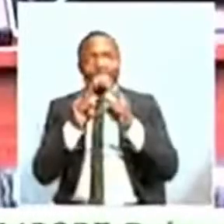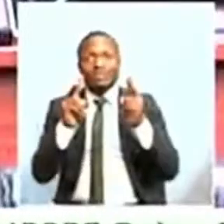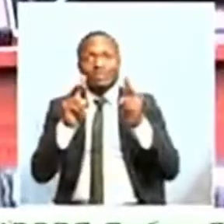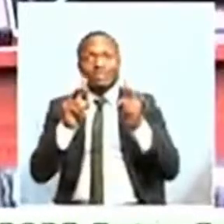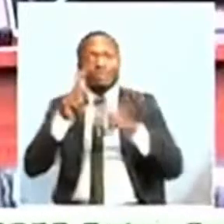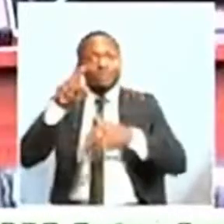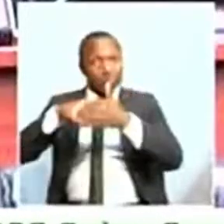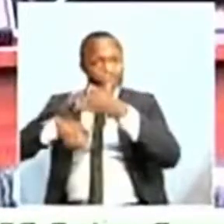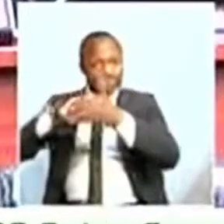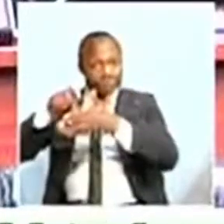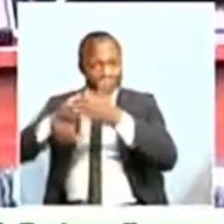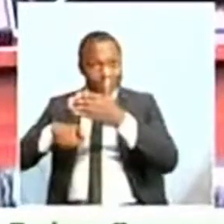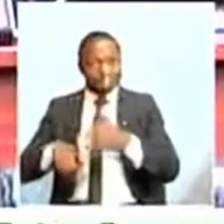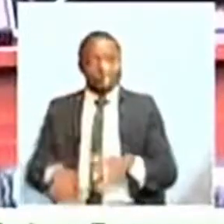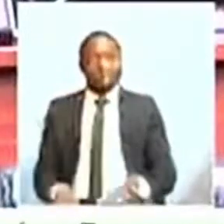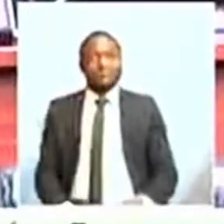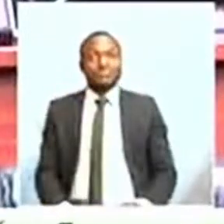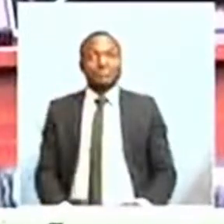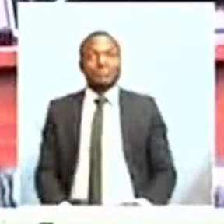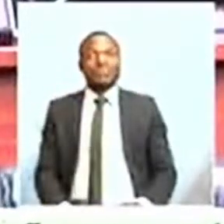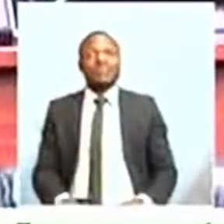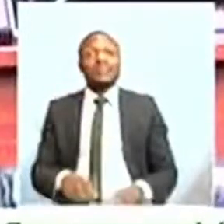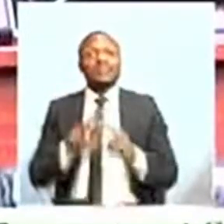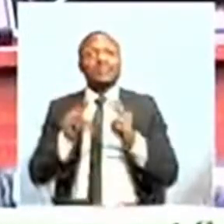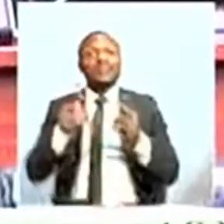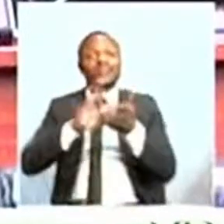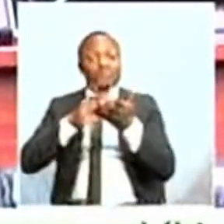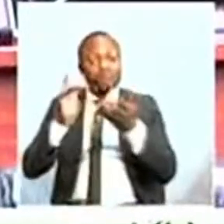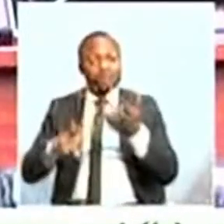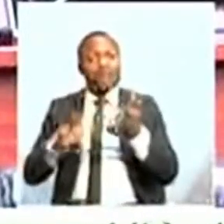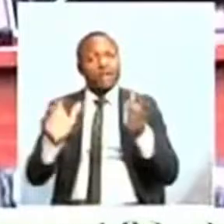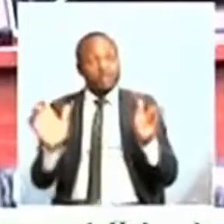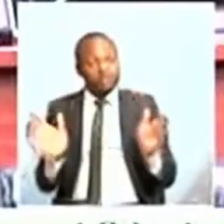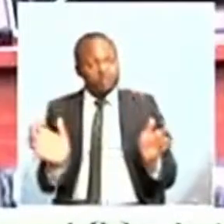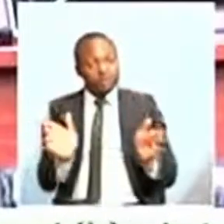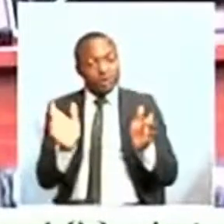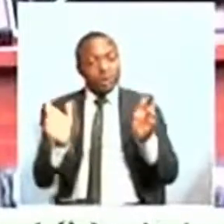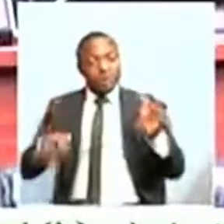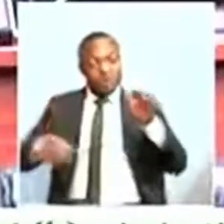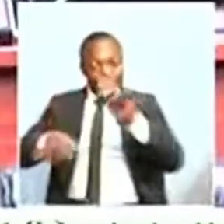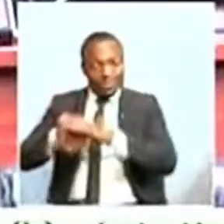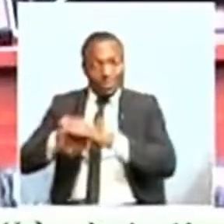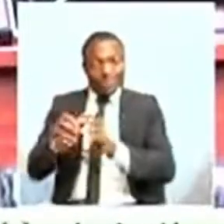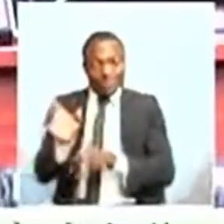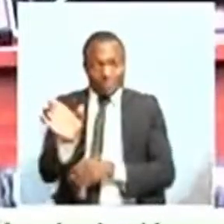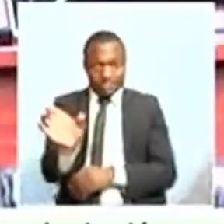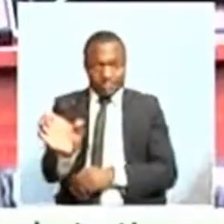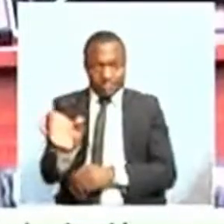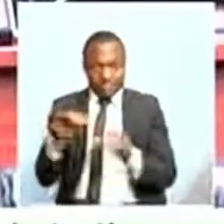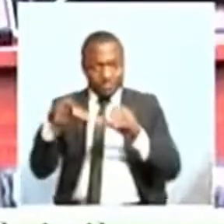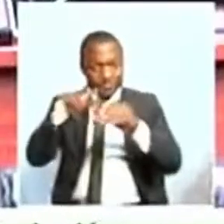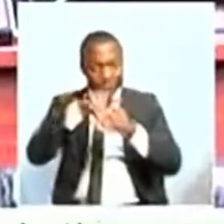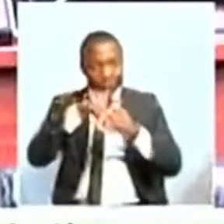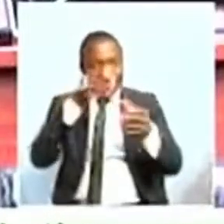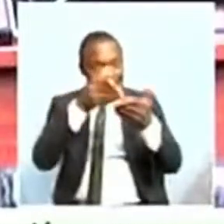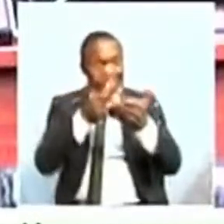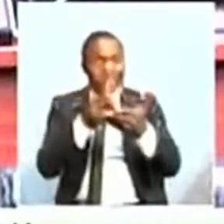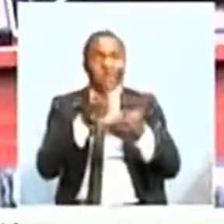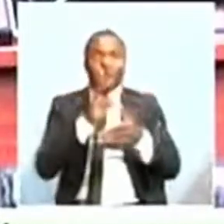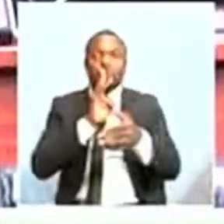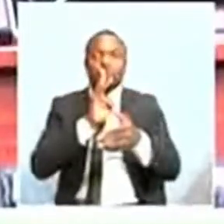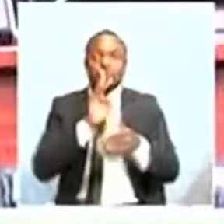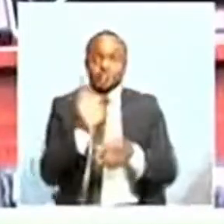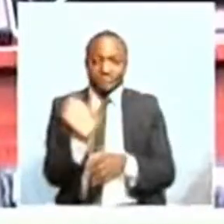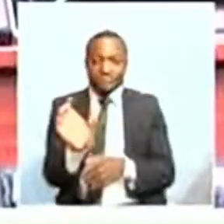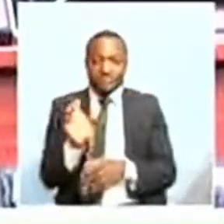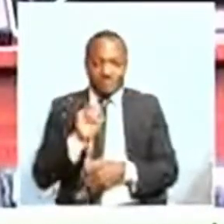costly. Actually, on the other hand, we are trying to encourage private sector participation in this sector.